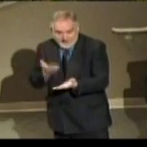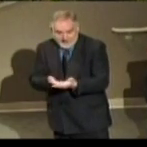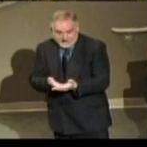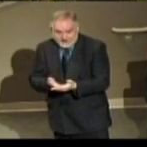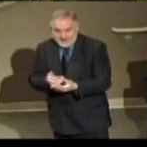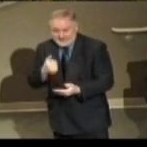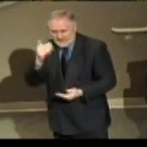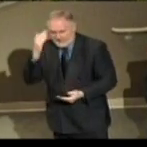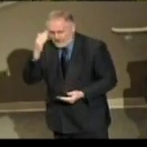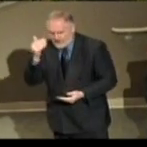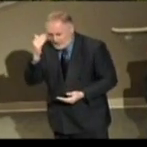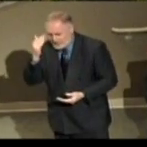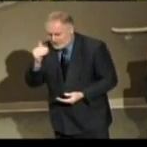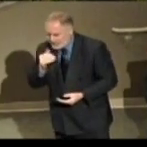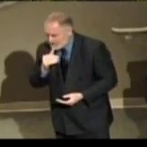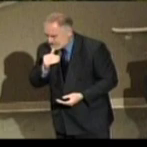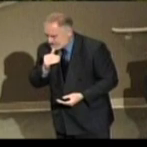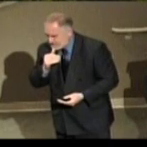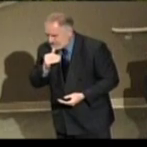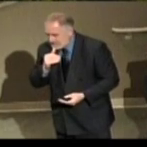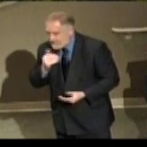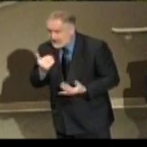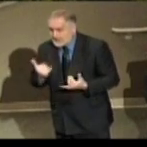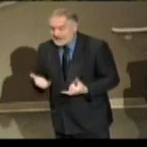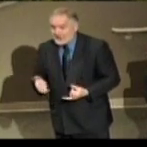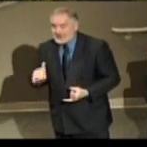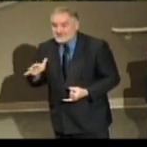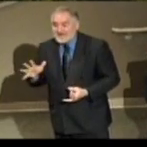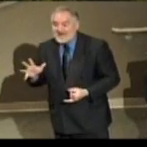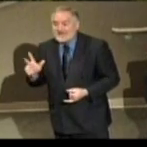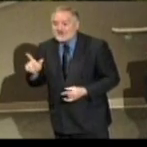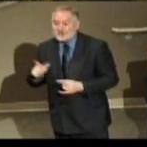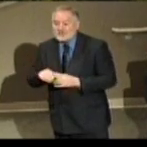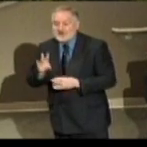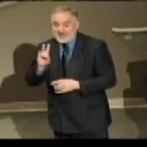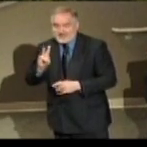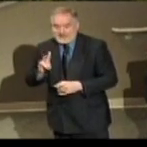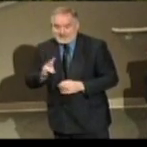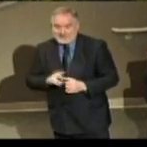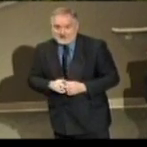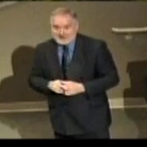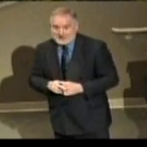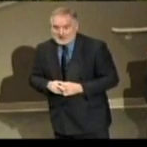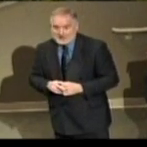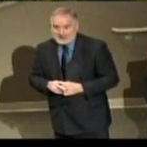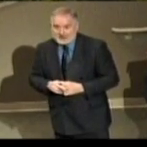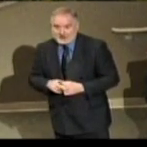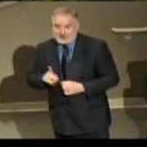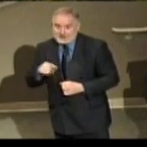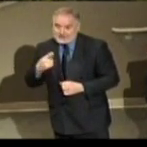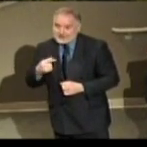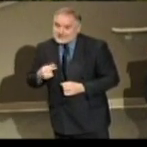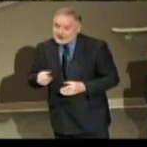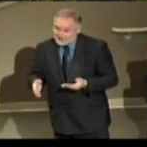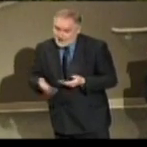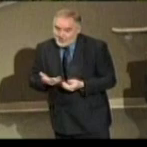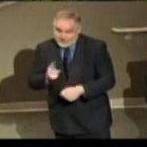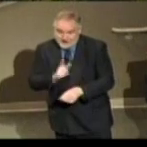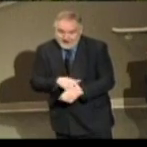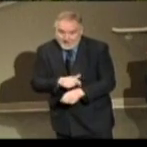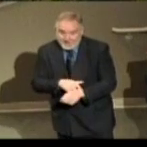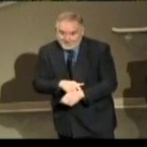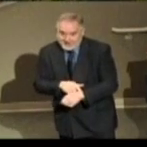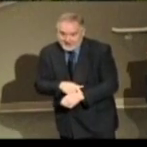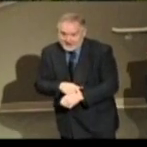said, I know. Now it's 6:55. And she said, honey, it's 6:55. And boy,